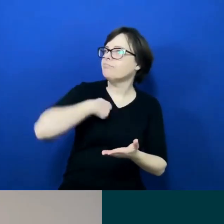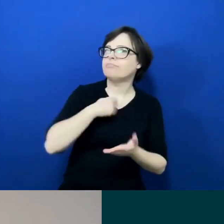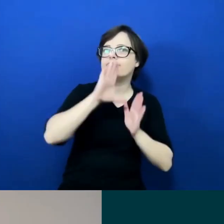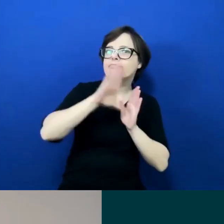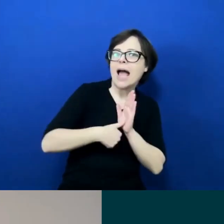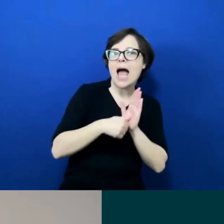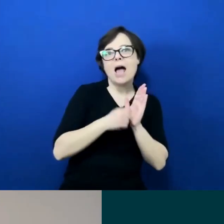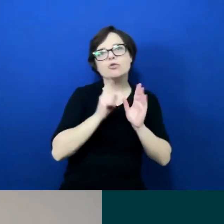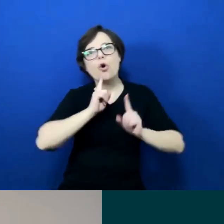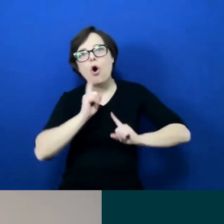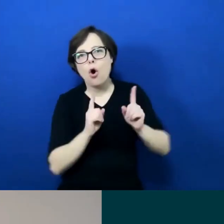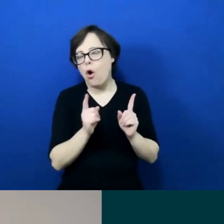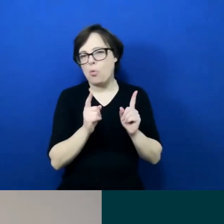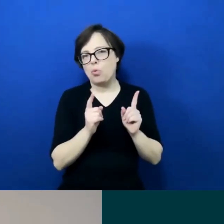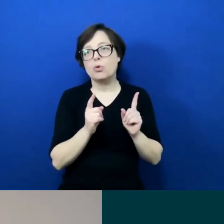just